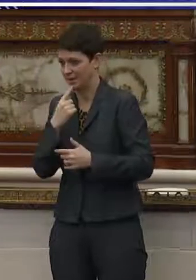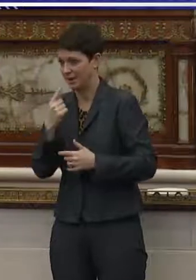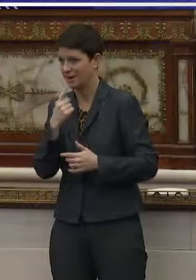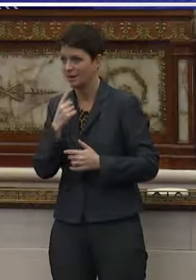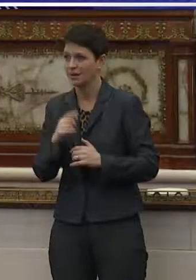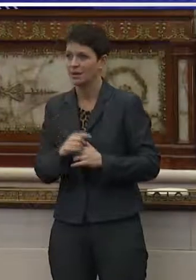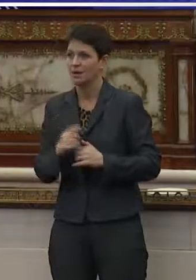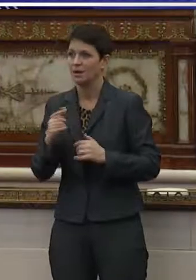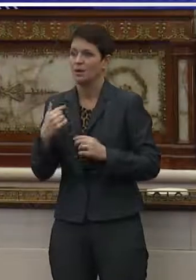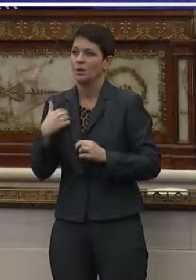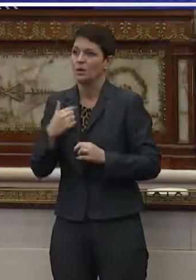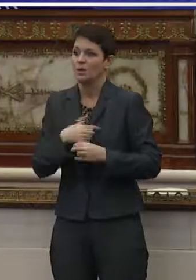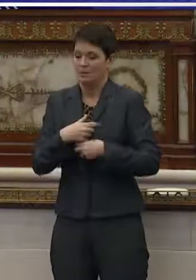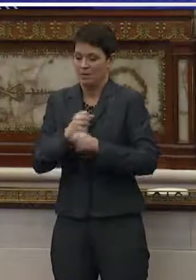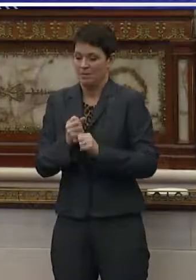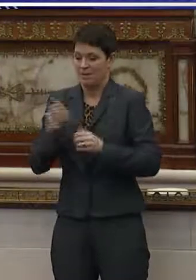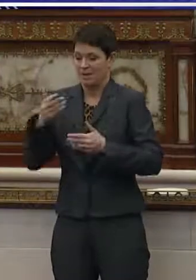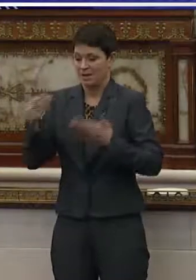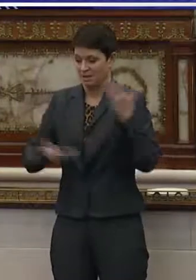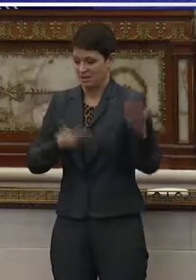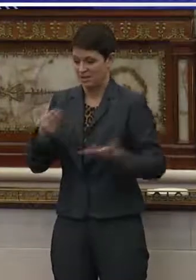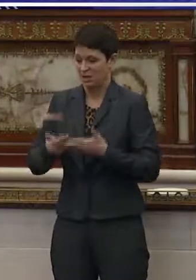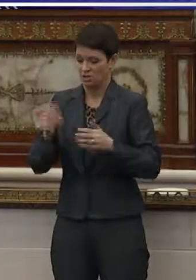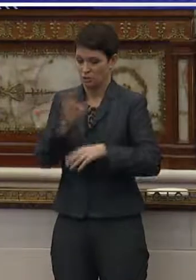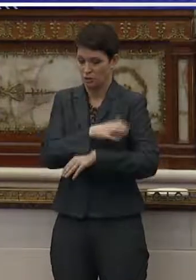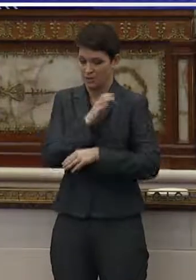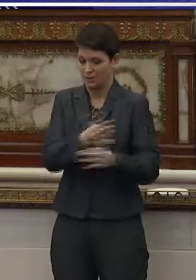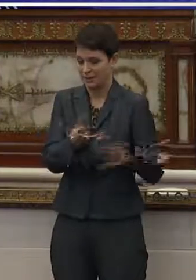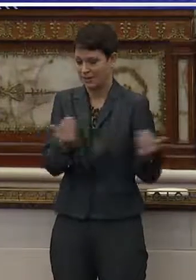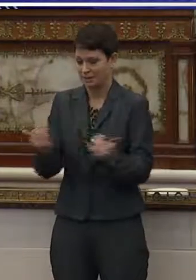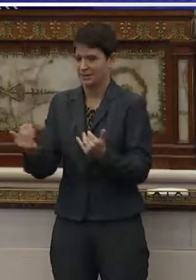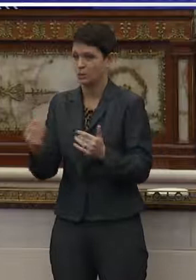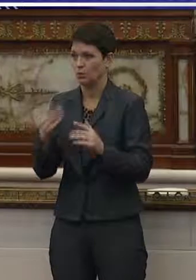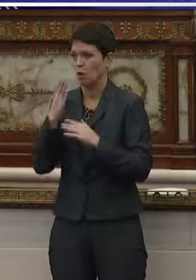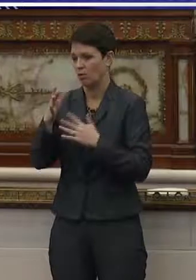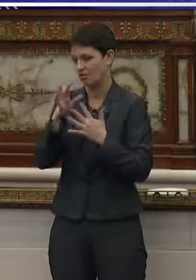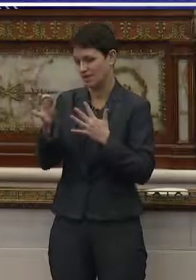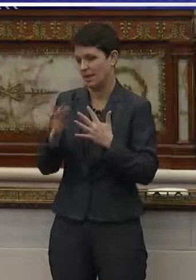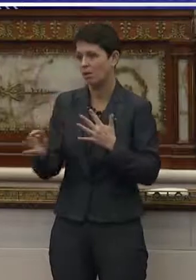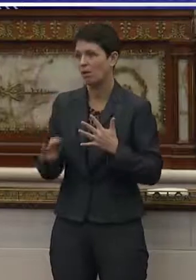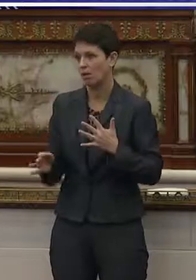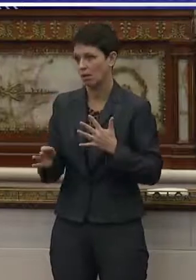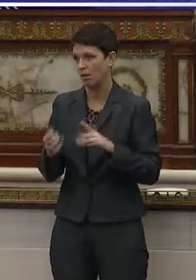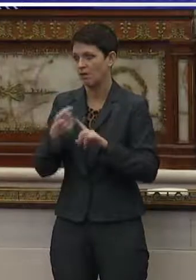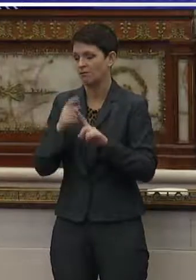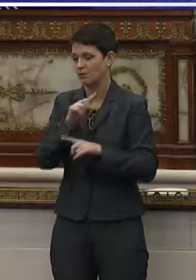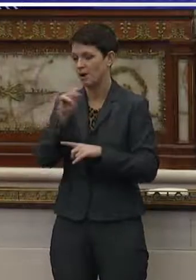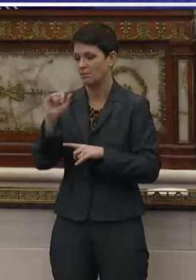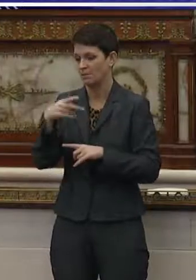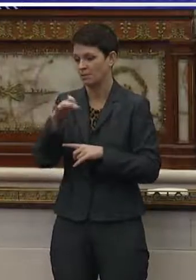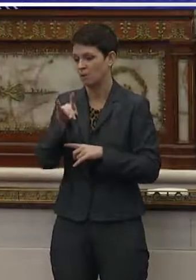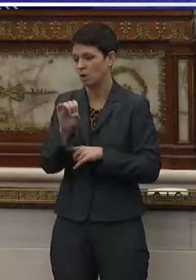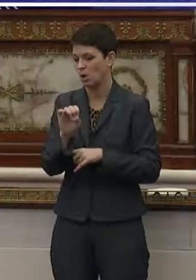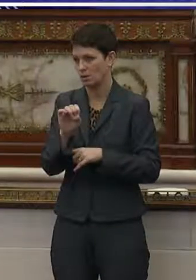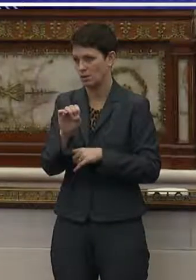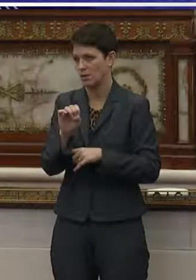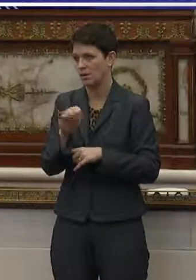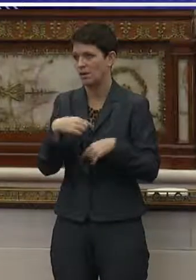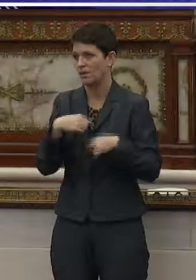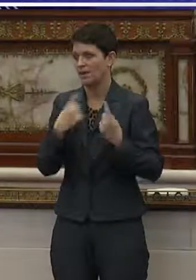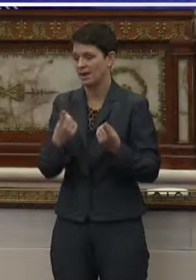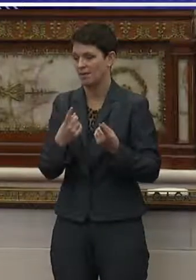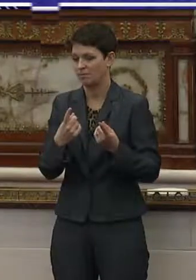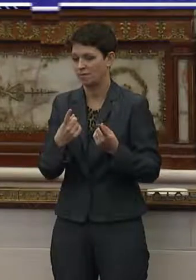that when we make invitations to these clinics, we're over sampling from zip codes that have been